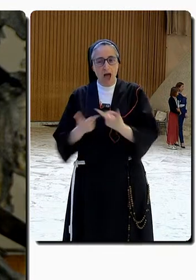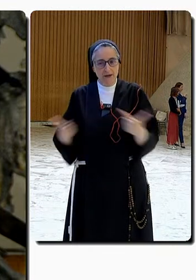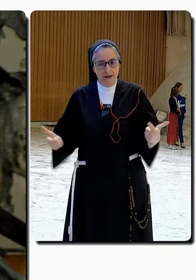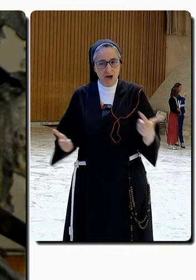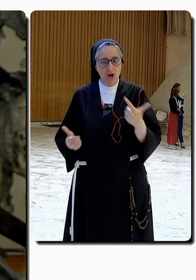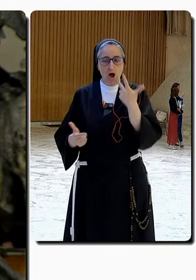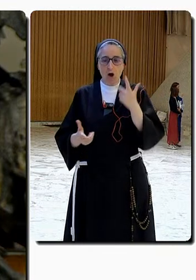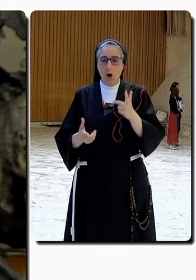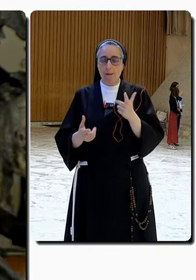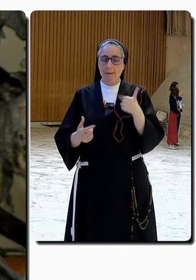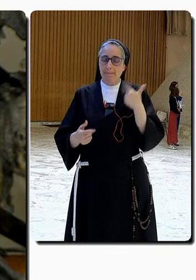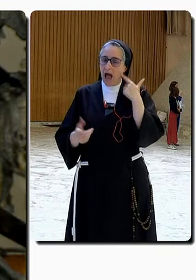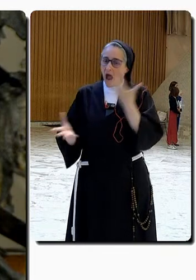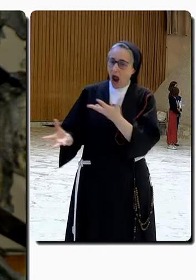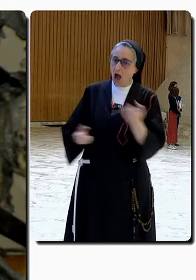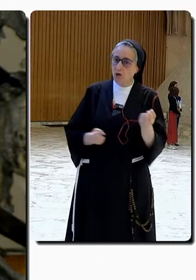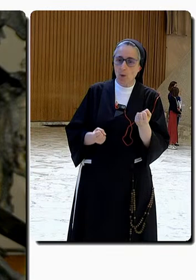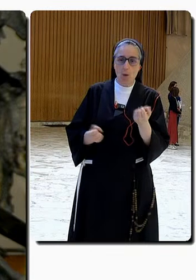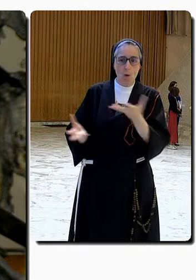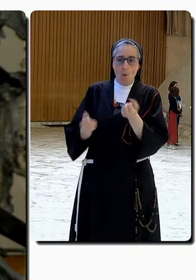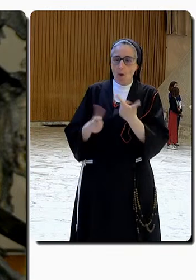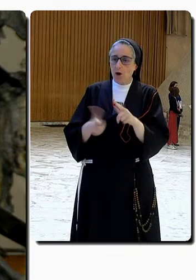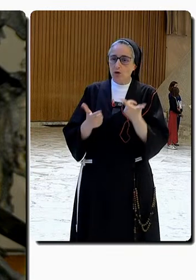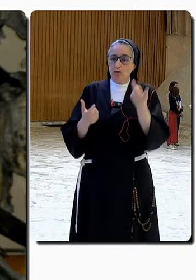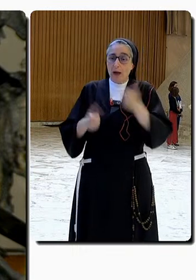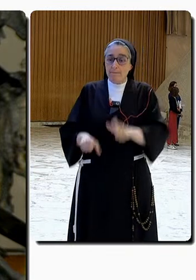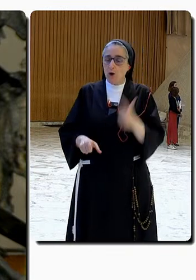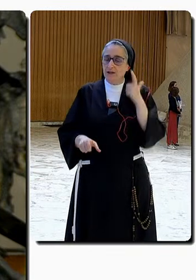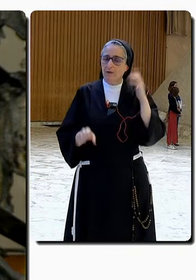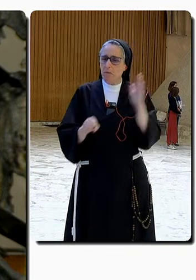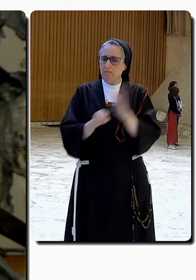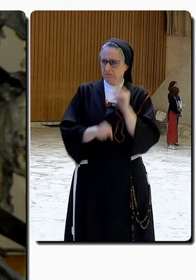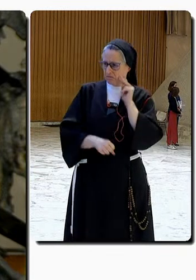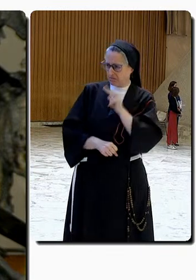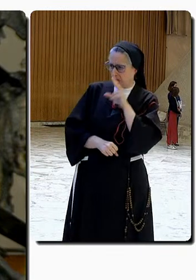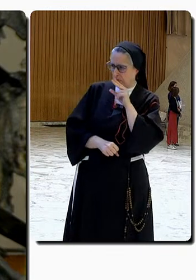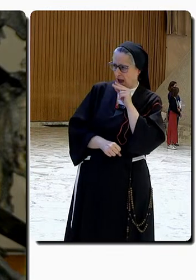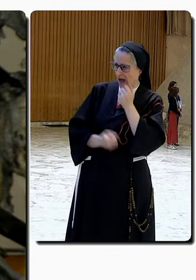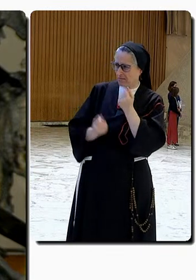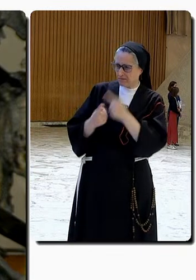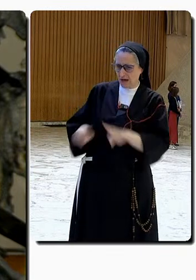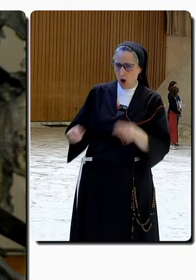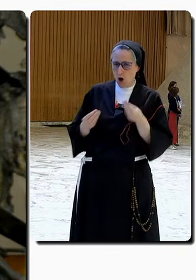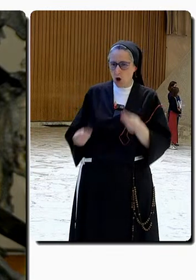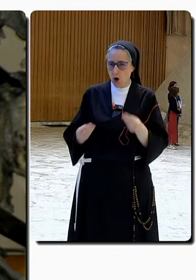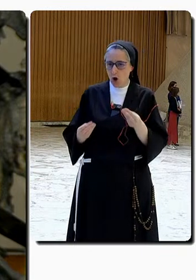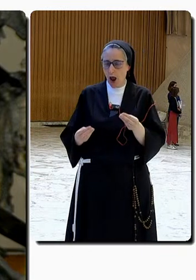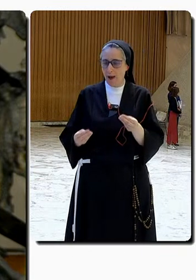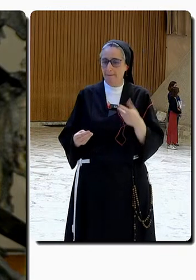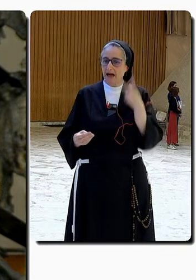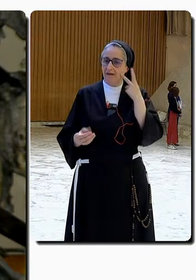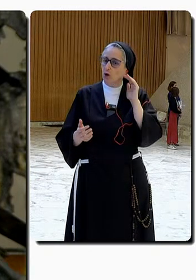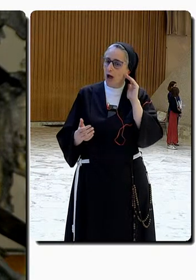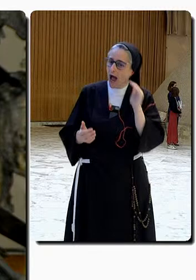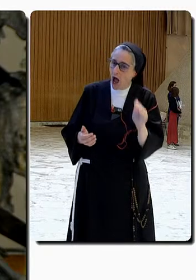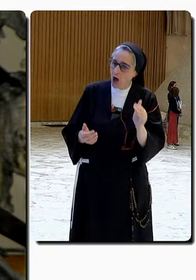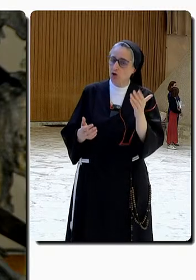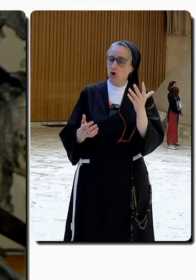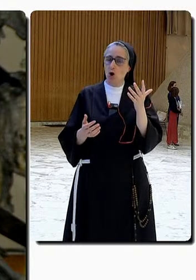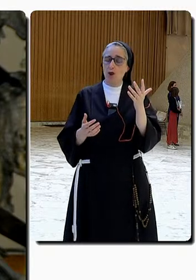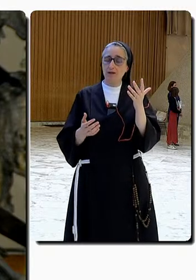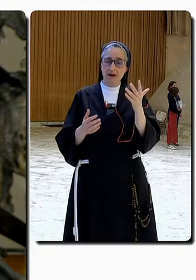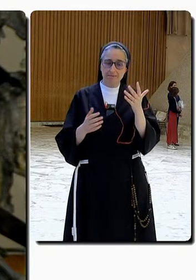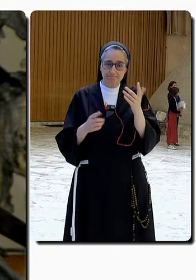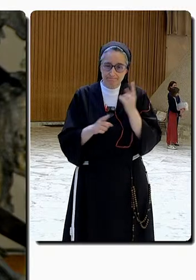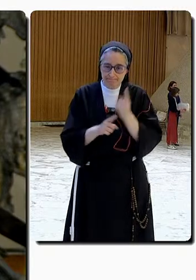word of the gospel that we seek to communicate, and they will be less inclined to trust in the strength of the